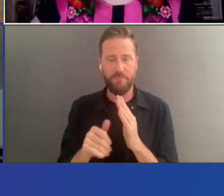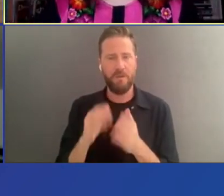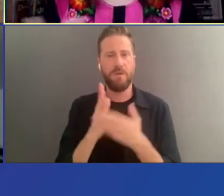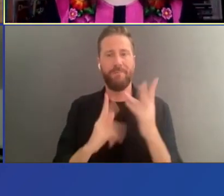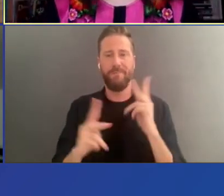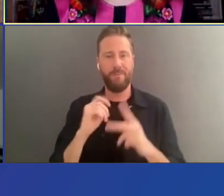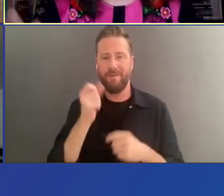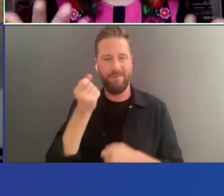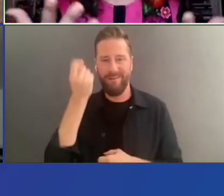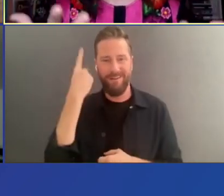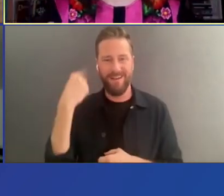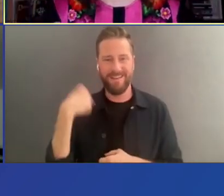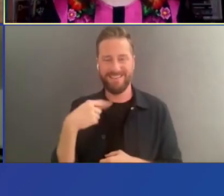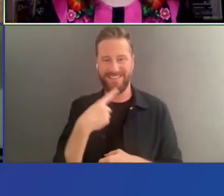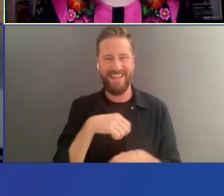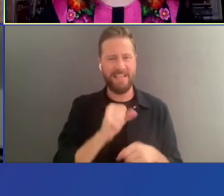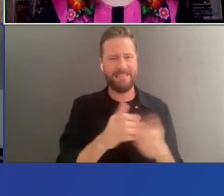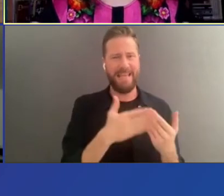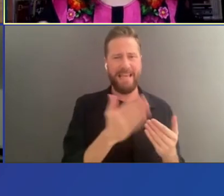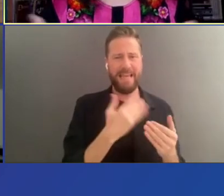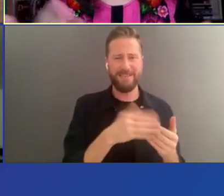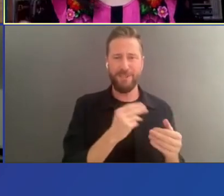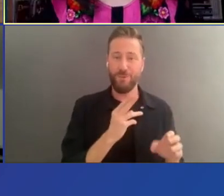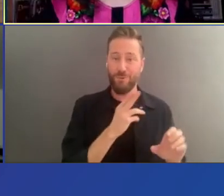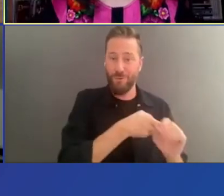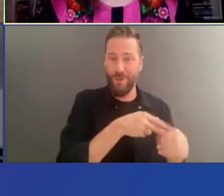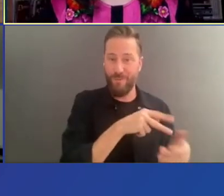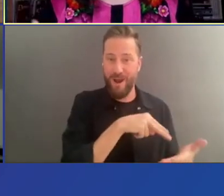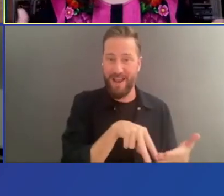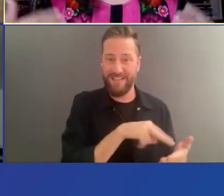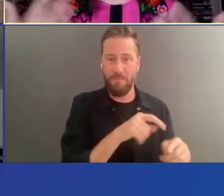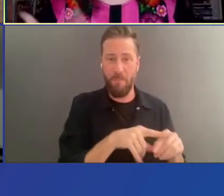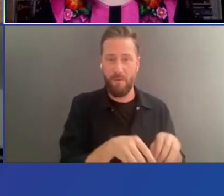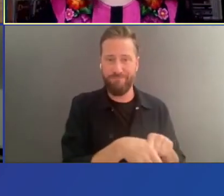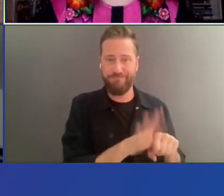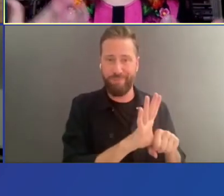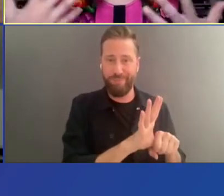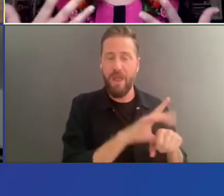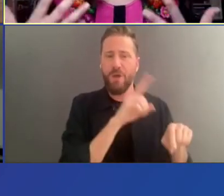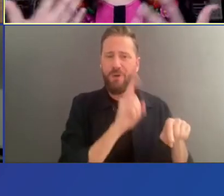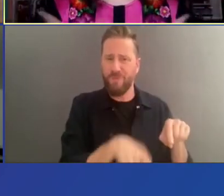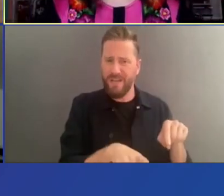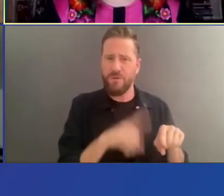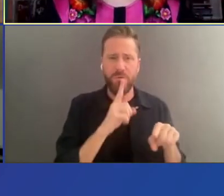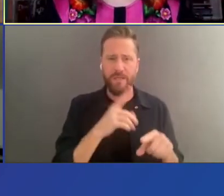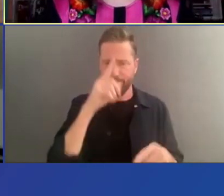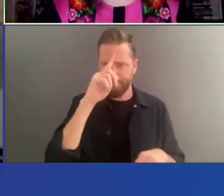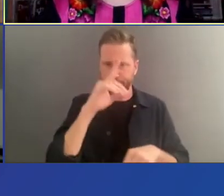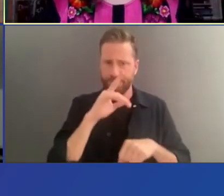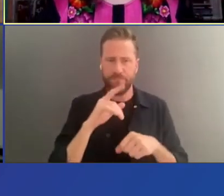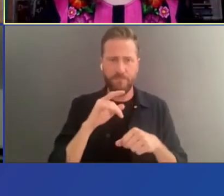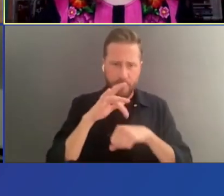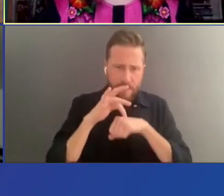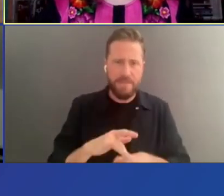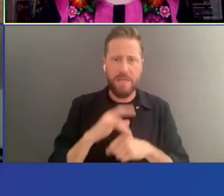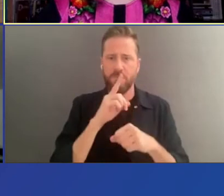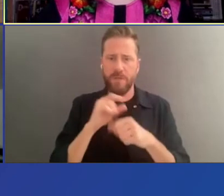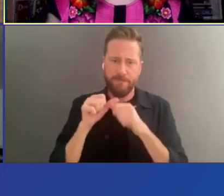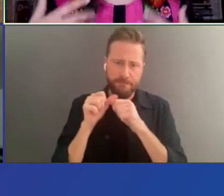don't understand, that yes, it's very easy to join the practice, but if you're really committed, you have to dedicate the time, you have to dedicate